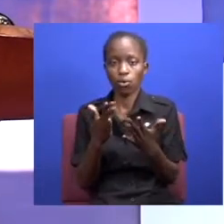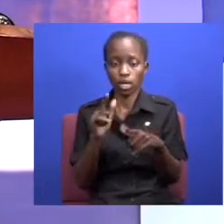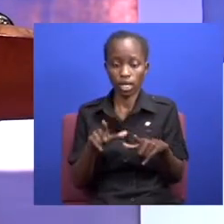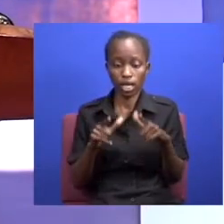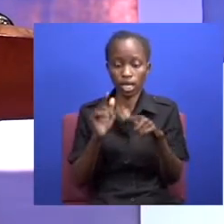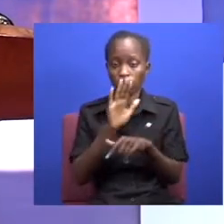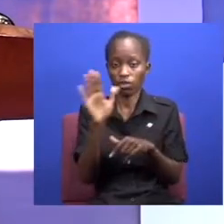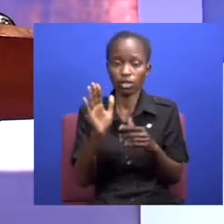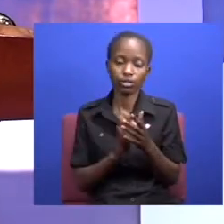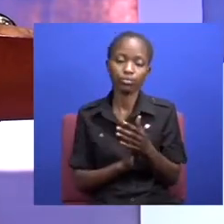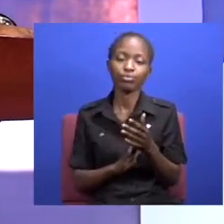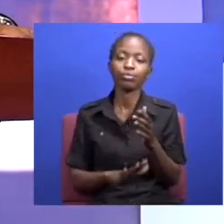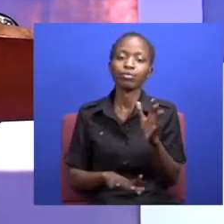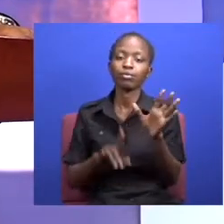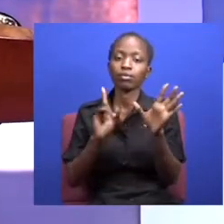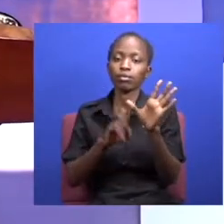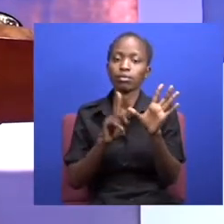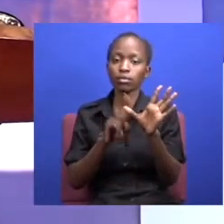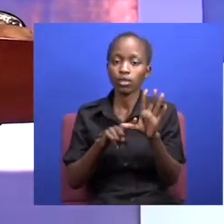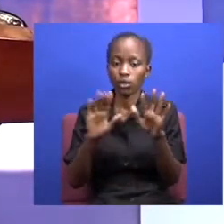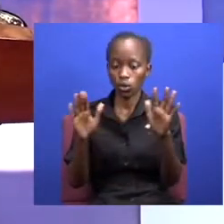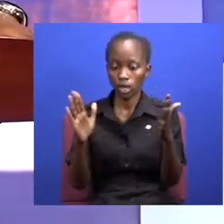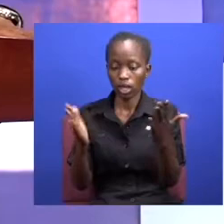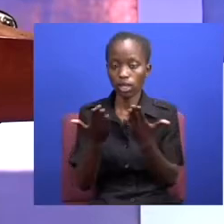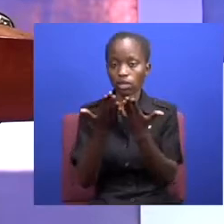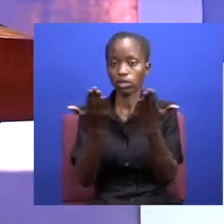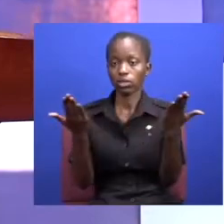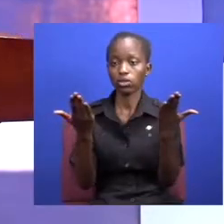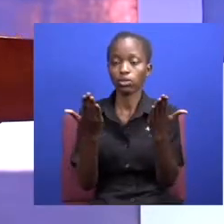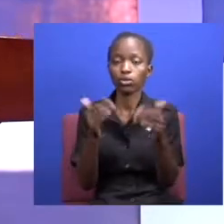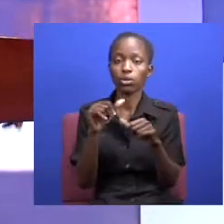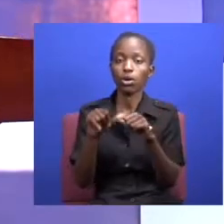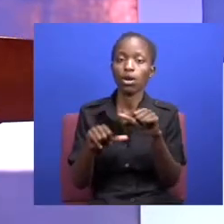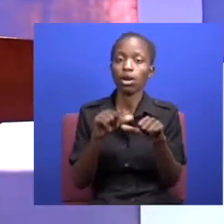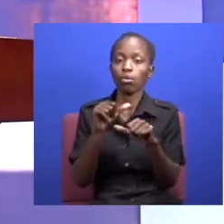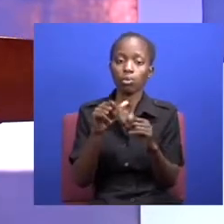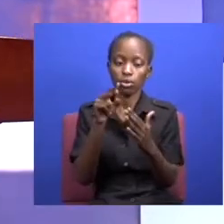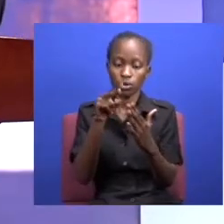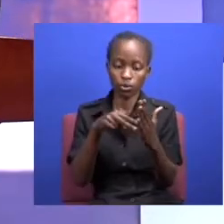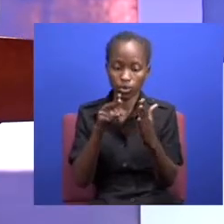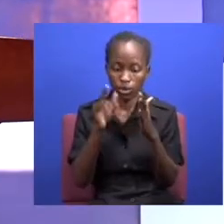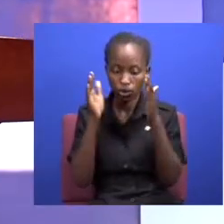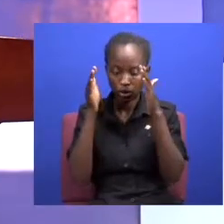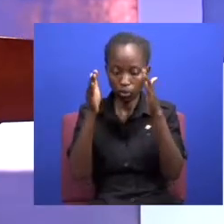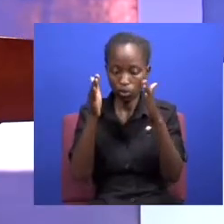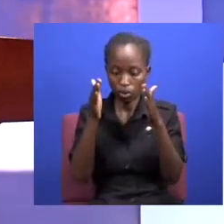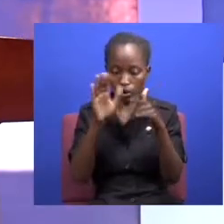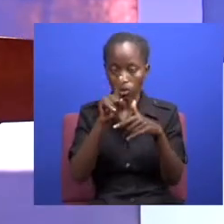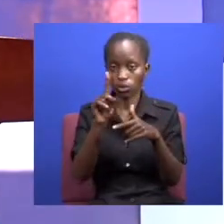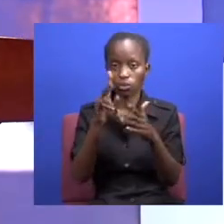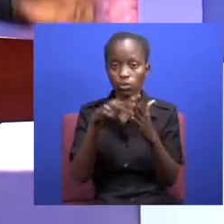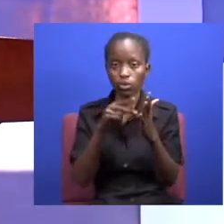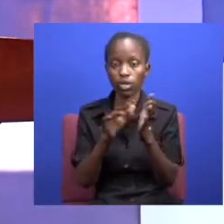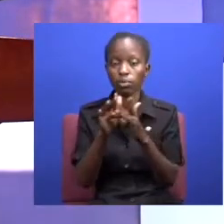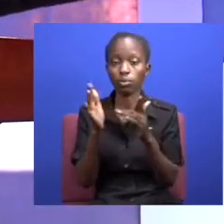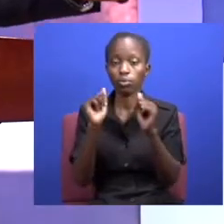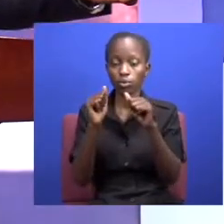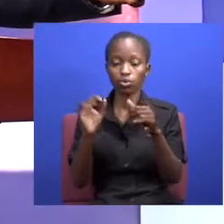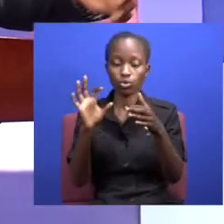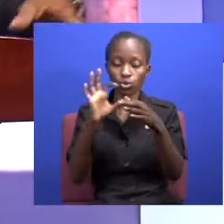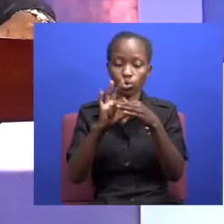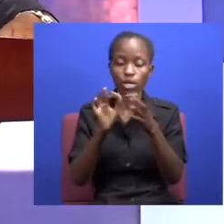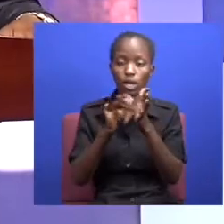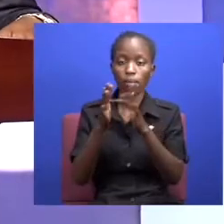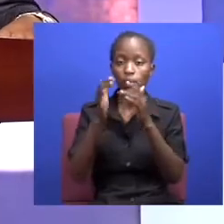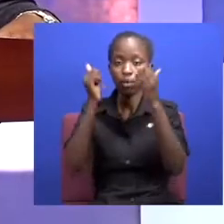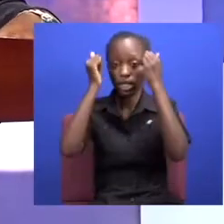your life. Fifthly, to encourage you with regard to reading and committing yourself to the Bible, you could join a Bible